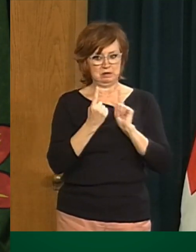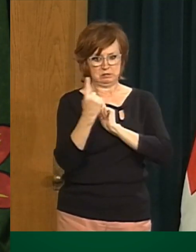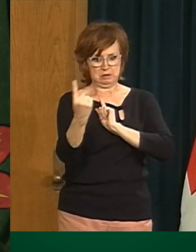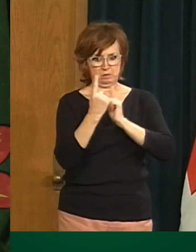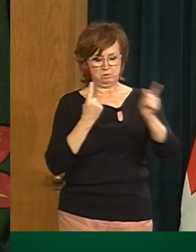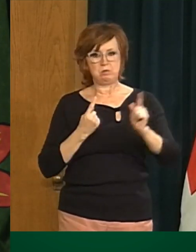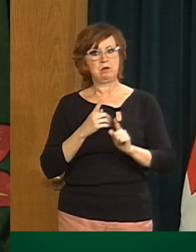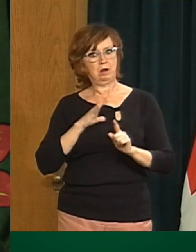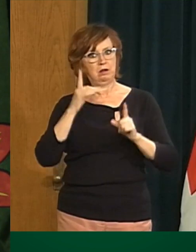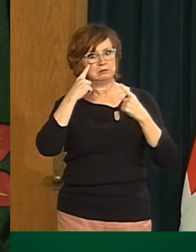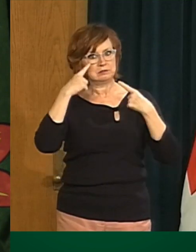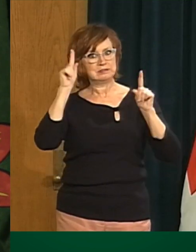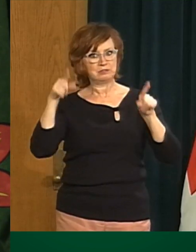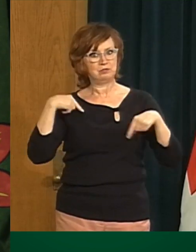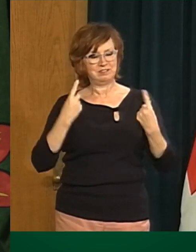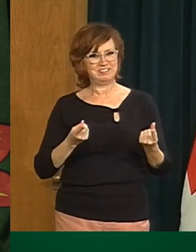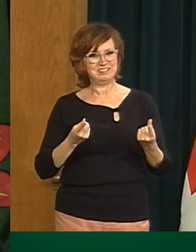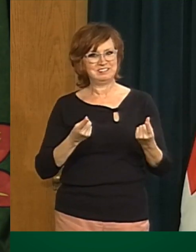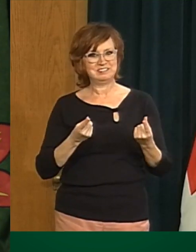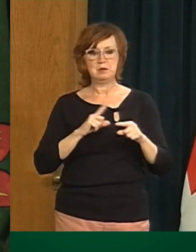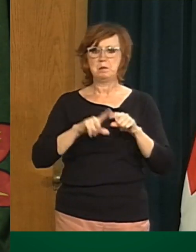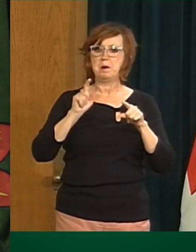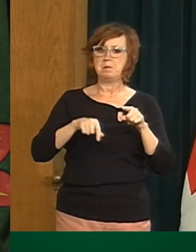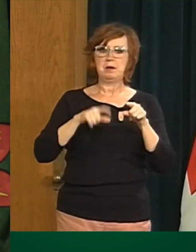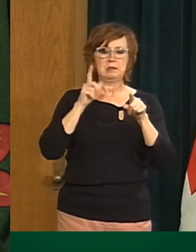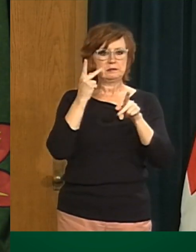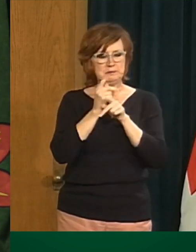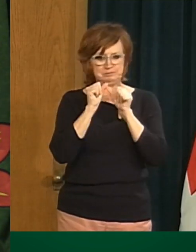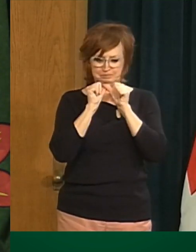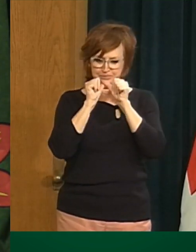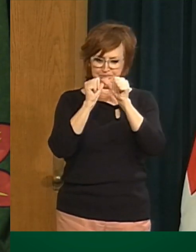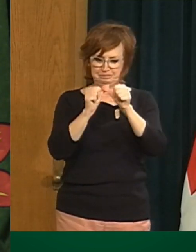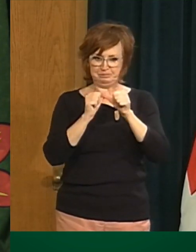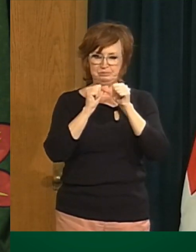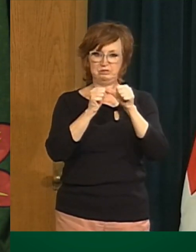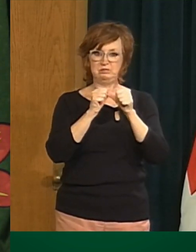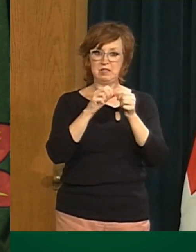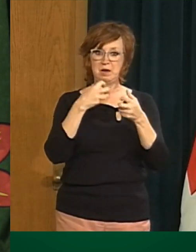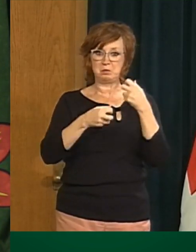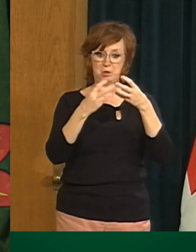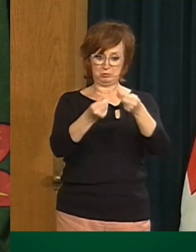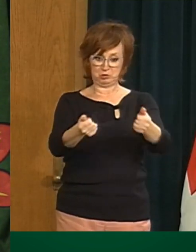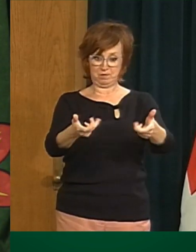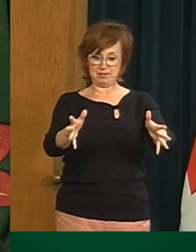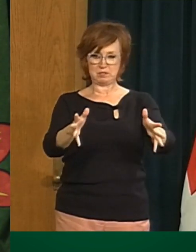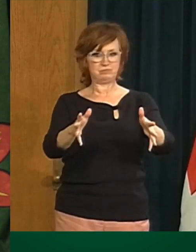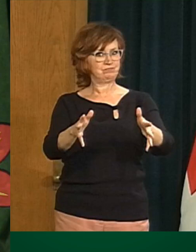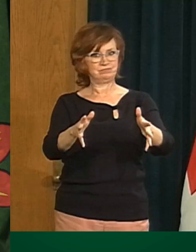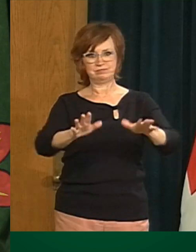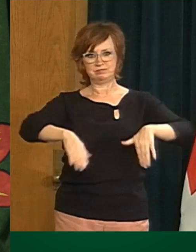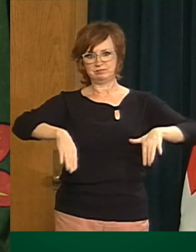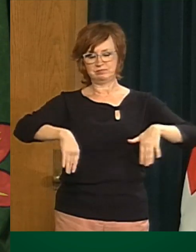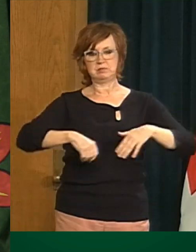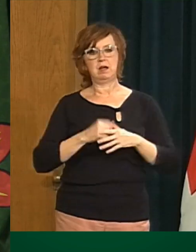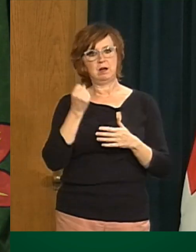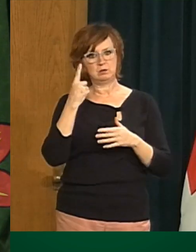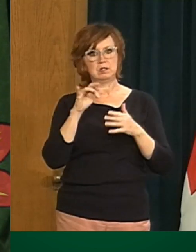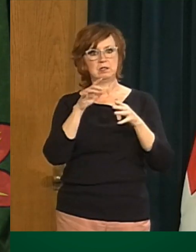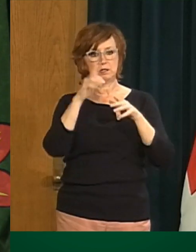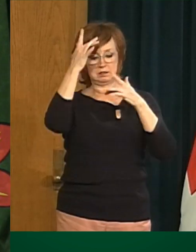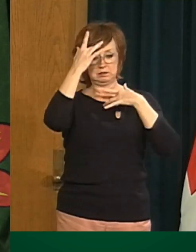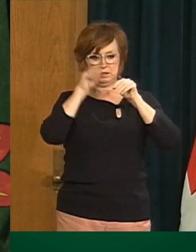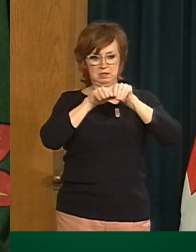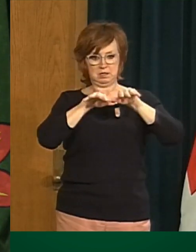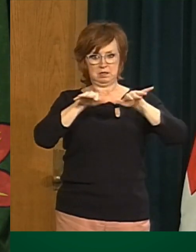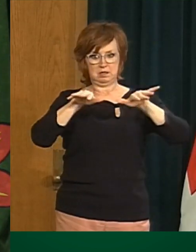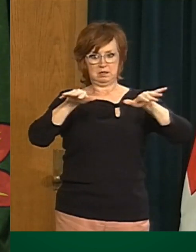keep doing it because the threat most certainly has not gone away. This virus can and it will spread quickly if we let our guard down